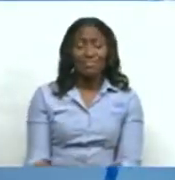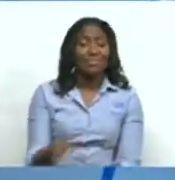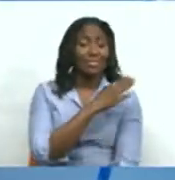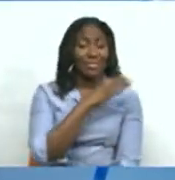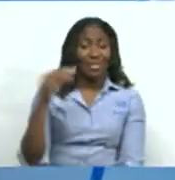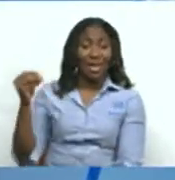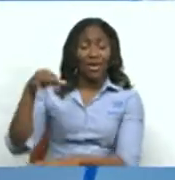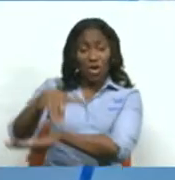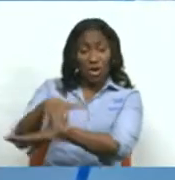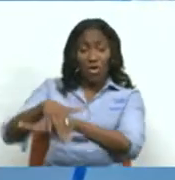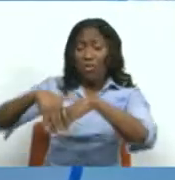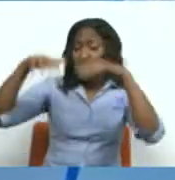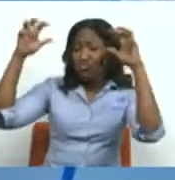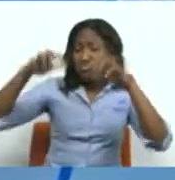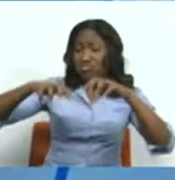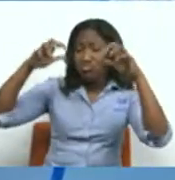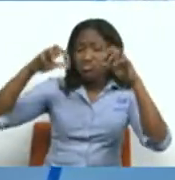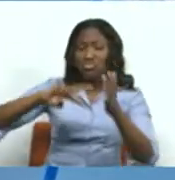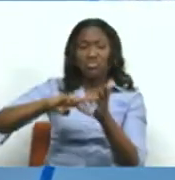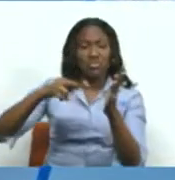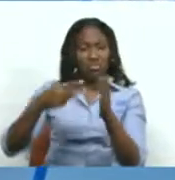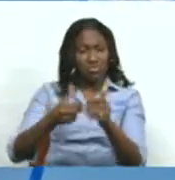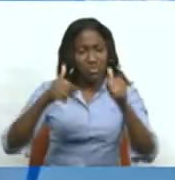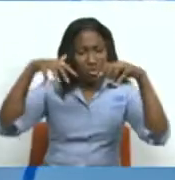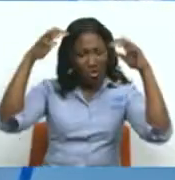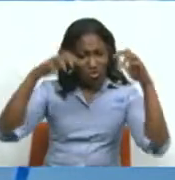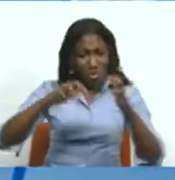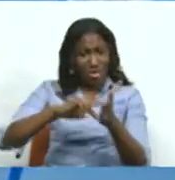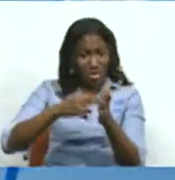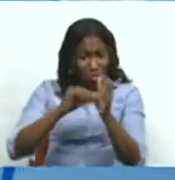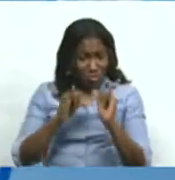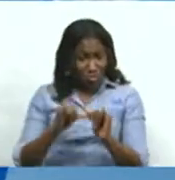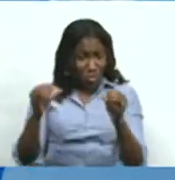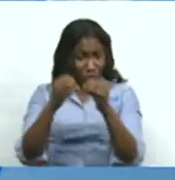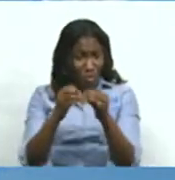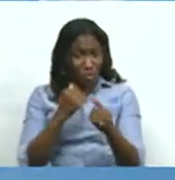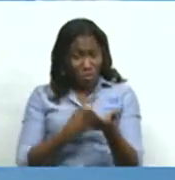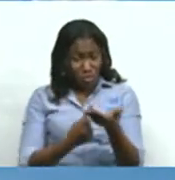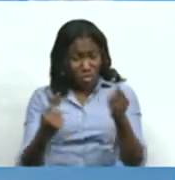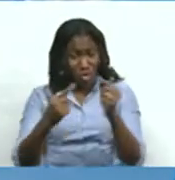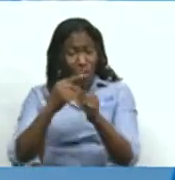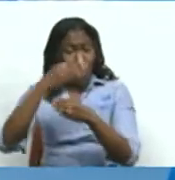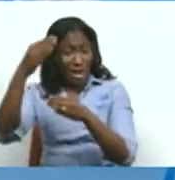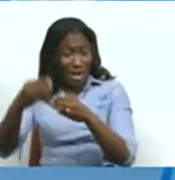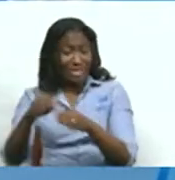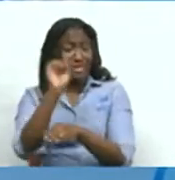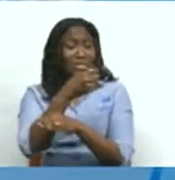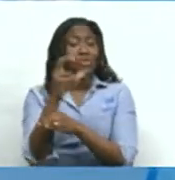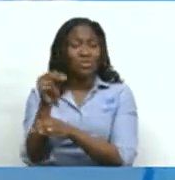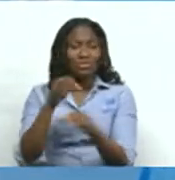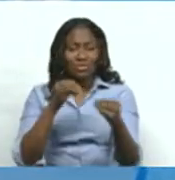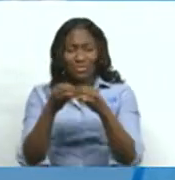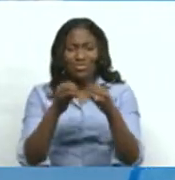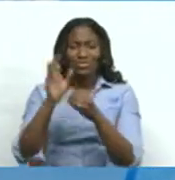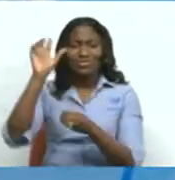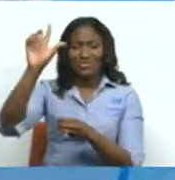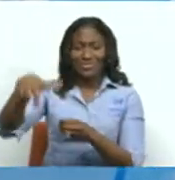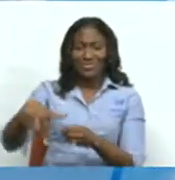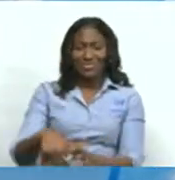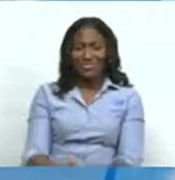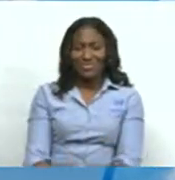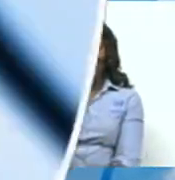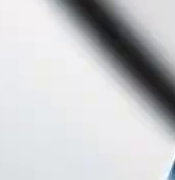Isolated afternoon showers bring some welcome rainfall. Could we see more of this as we head through this week into the weekend? We'll have those details in tonight's